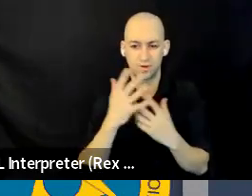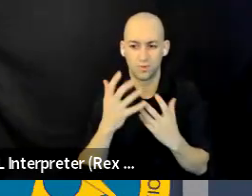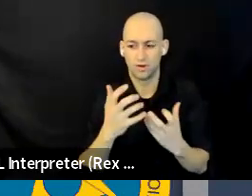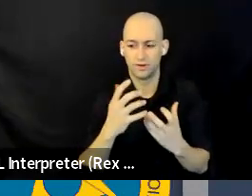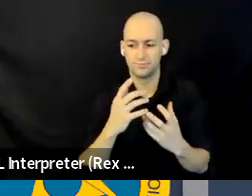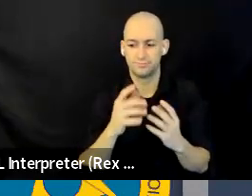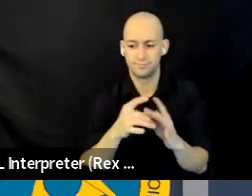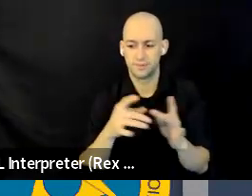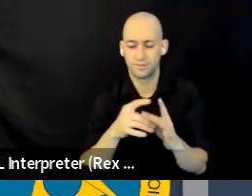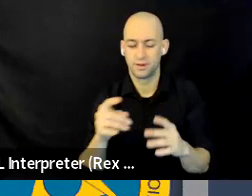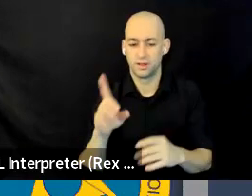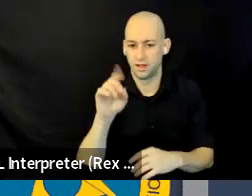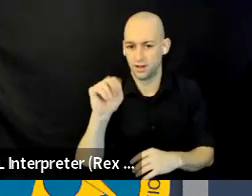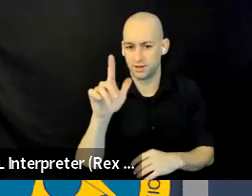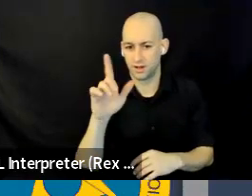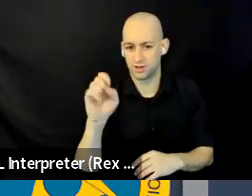Silverman.